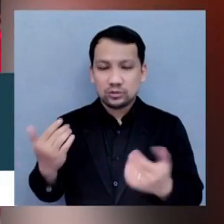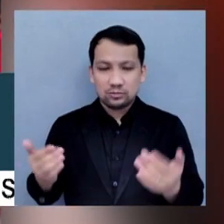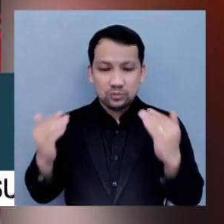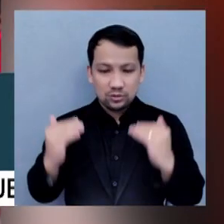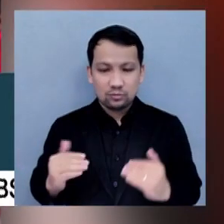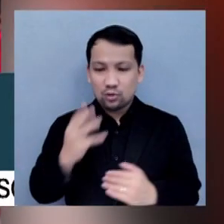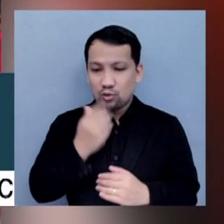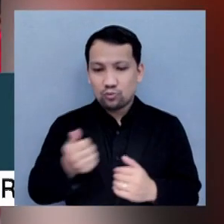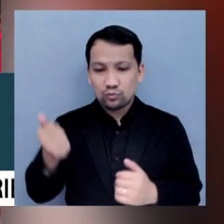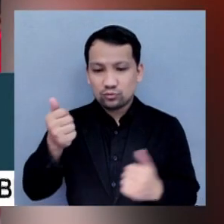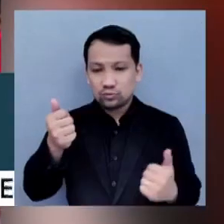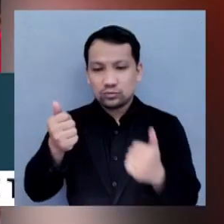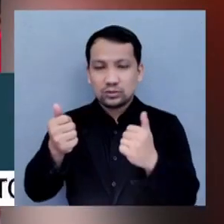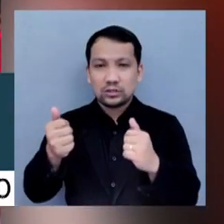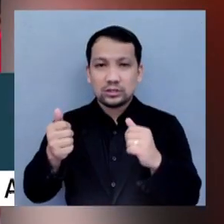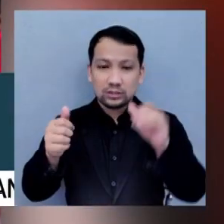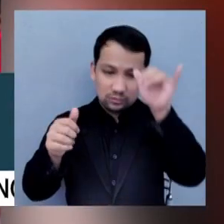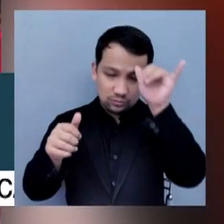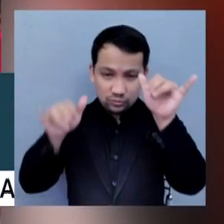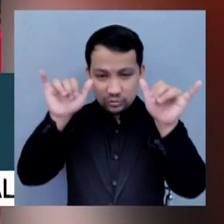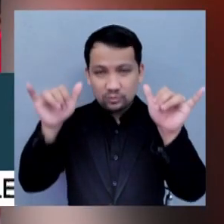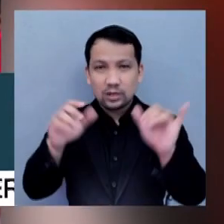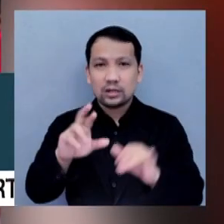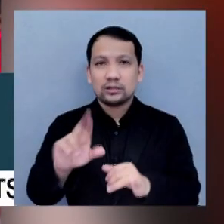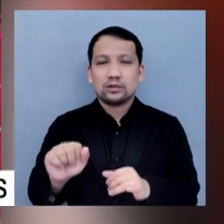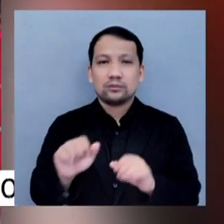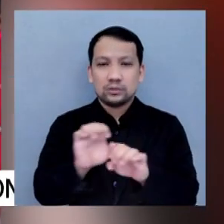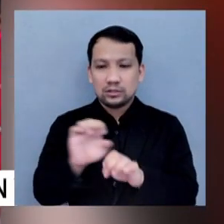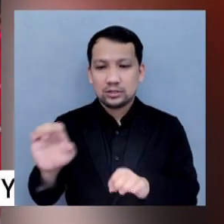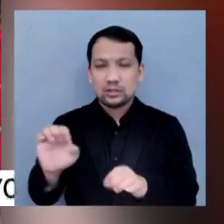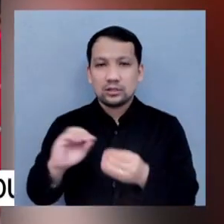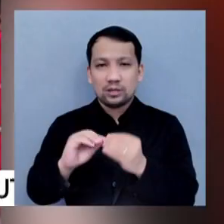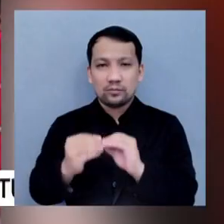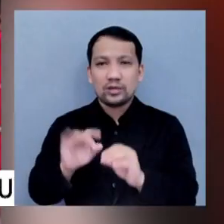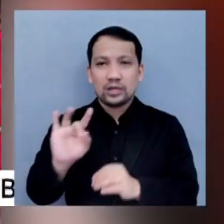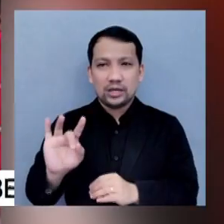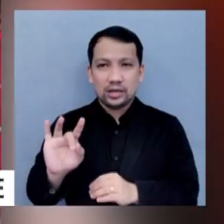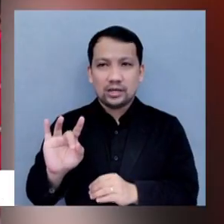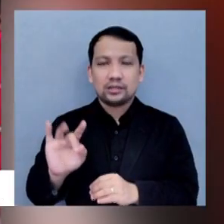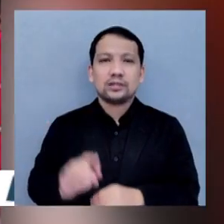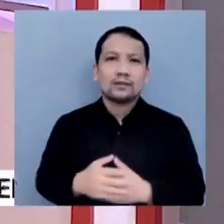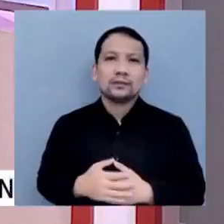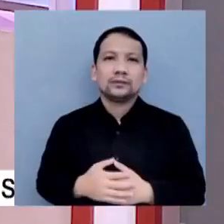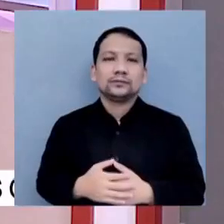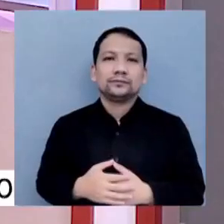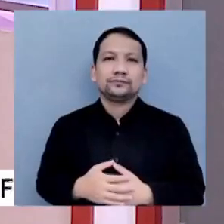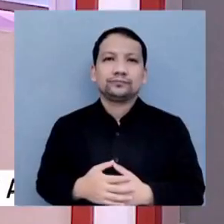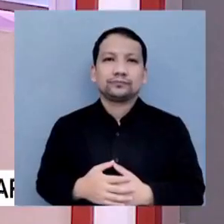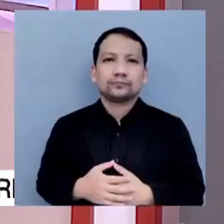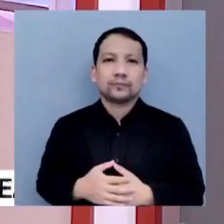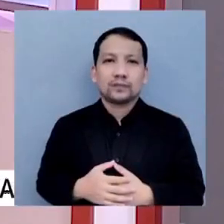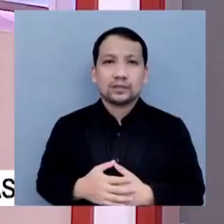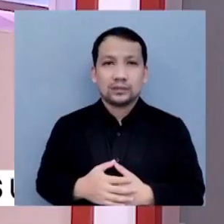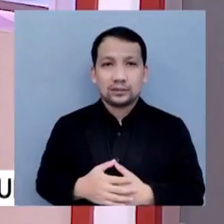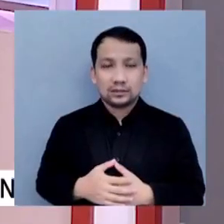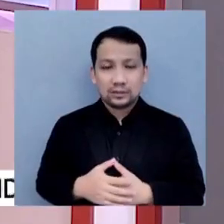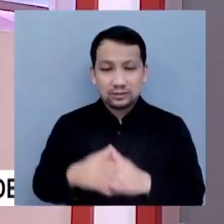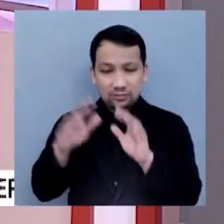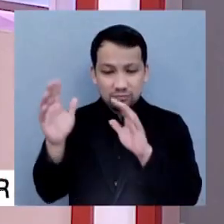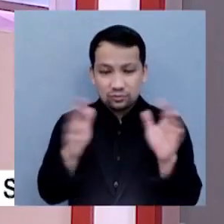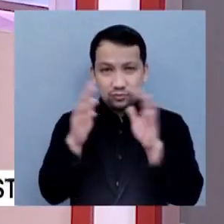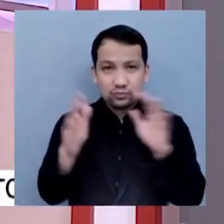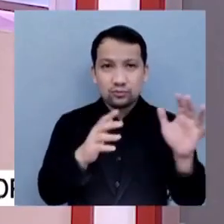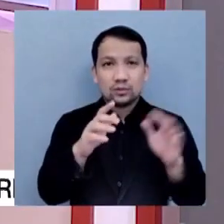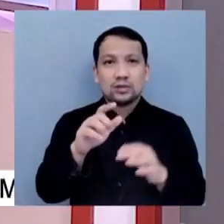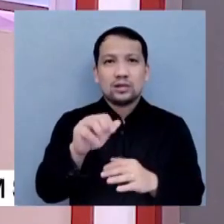the Toronto-Chicago play-in game for the East's eighth seed. Well, tropical depression Amang maintains its strength